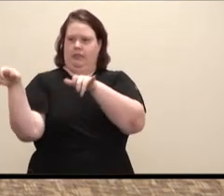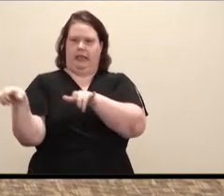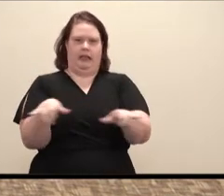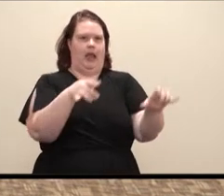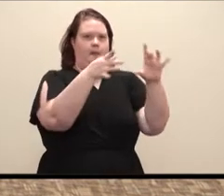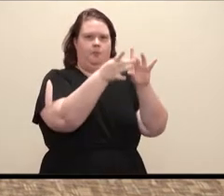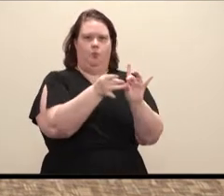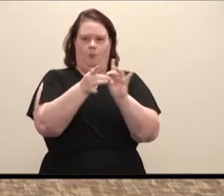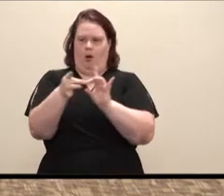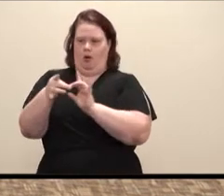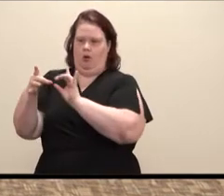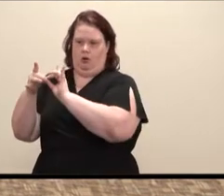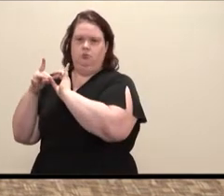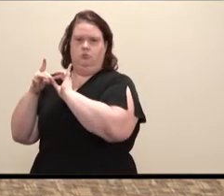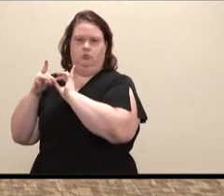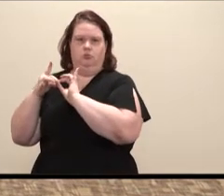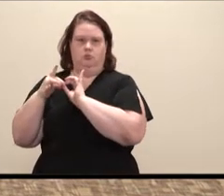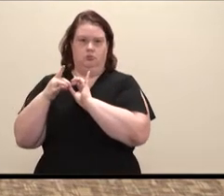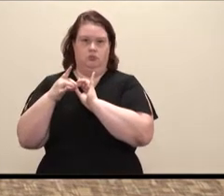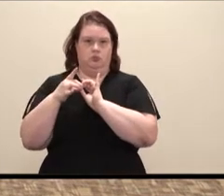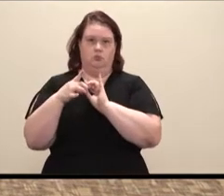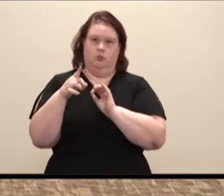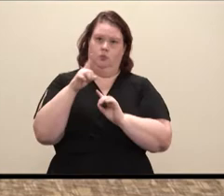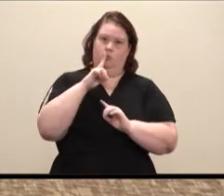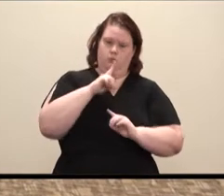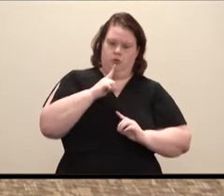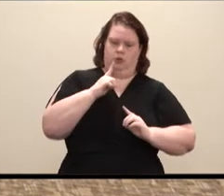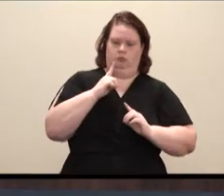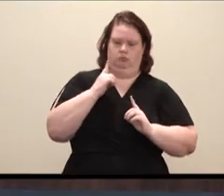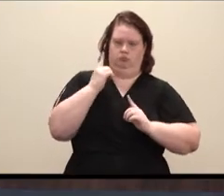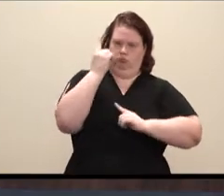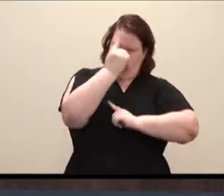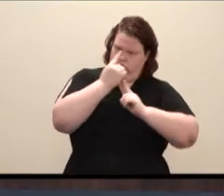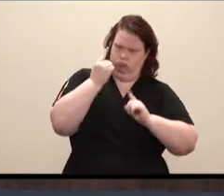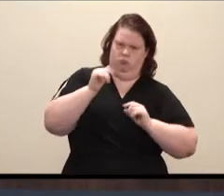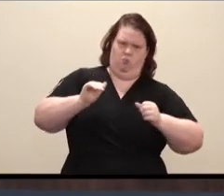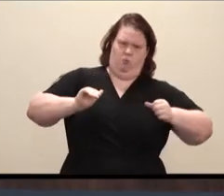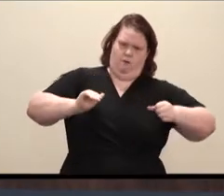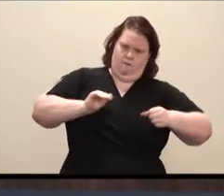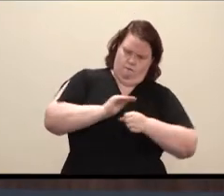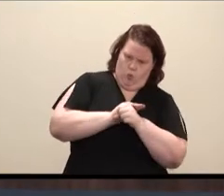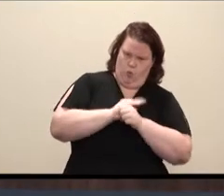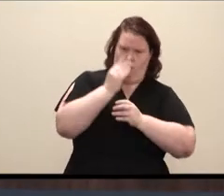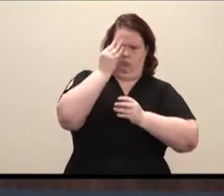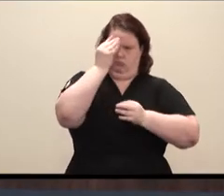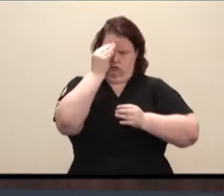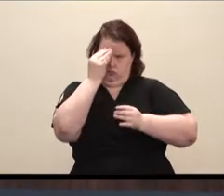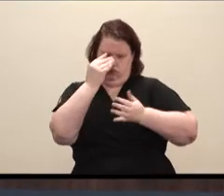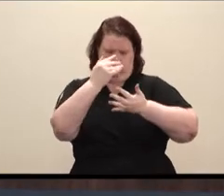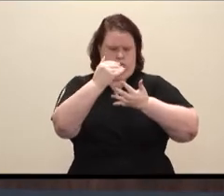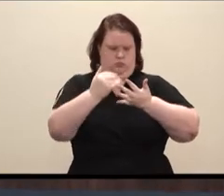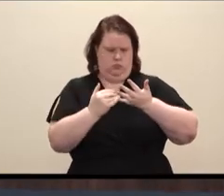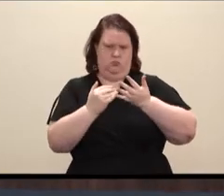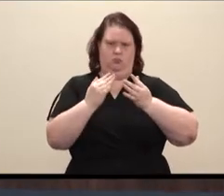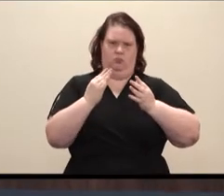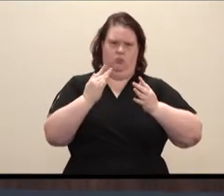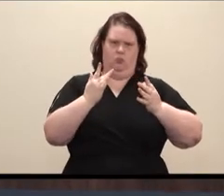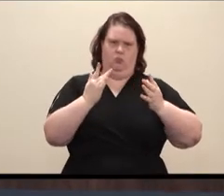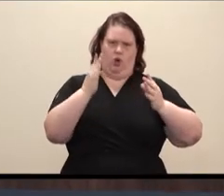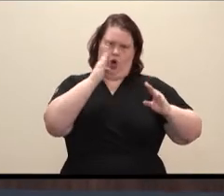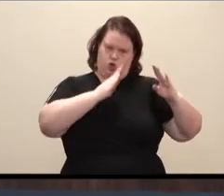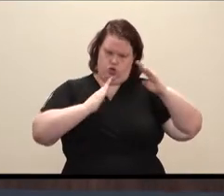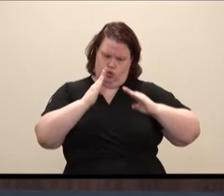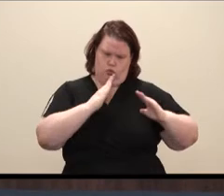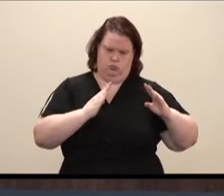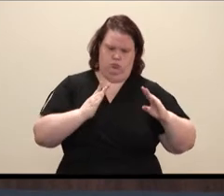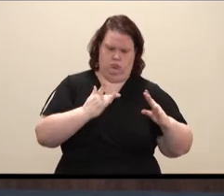remarks. Very thorough remarks in terms of items of concern and